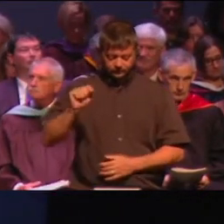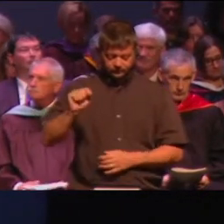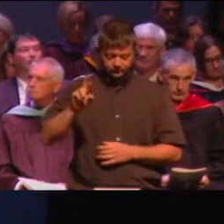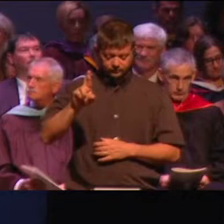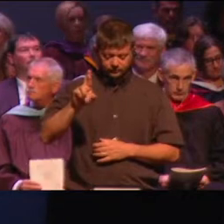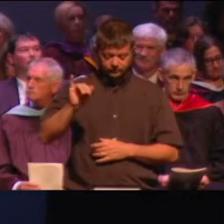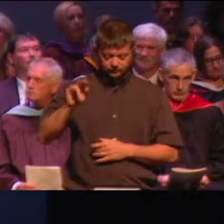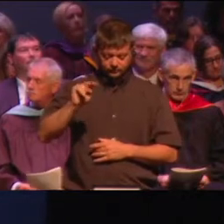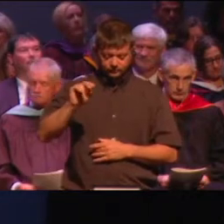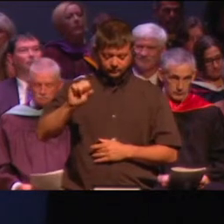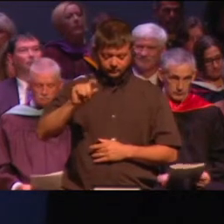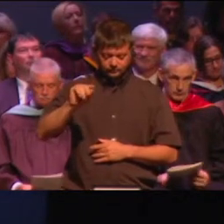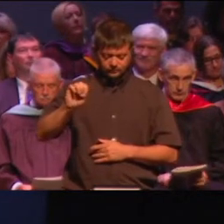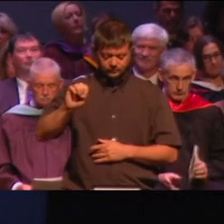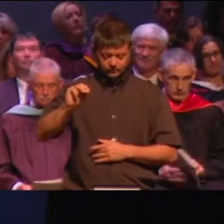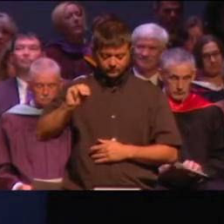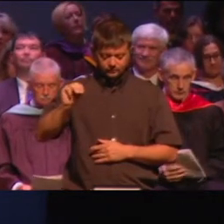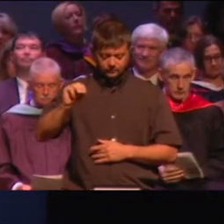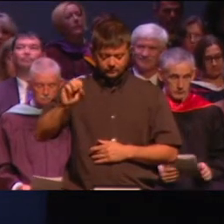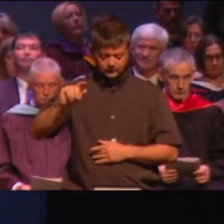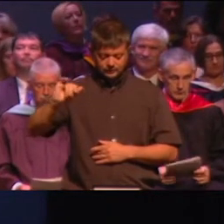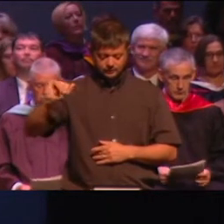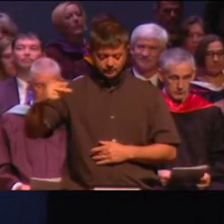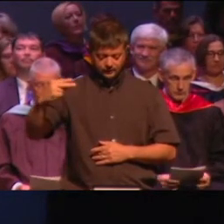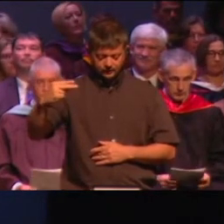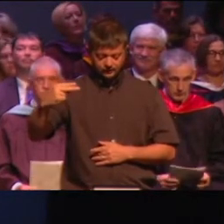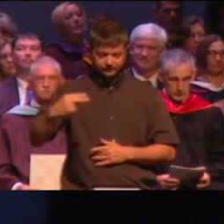Trinette M. Smith.